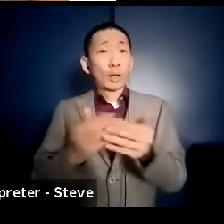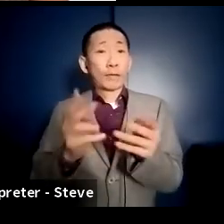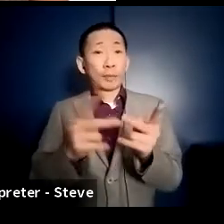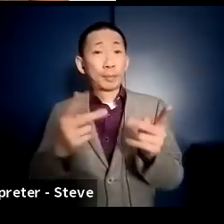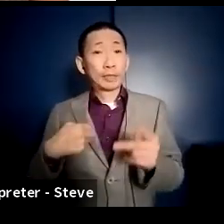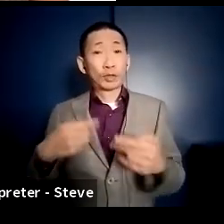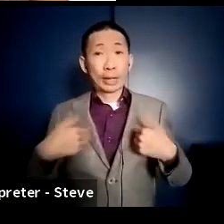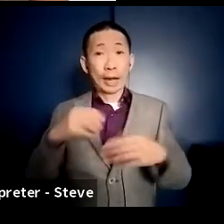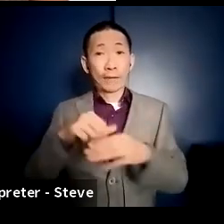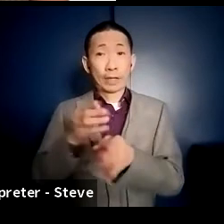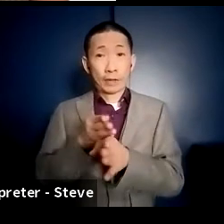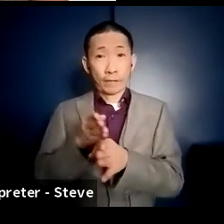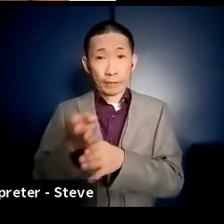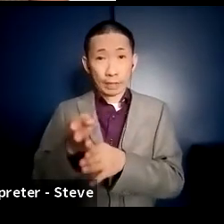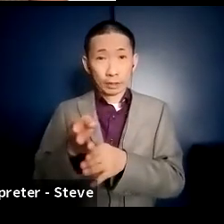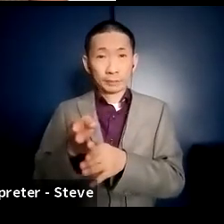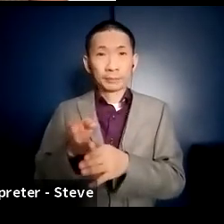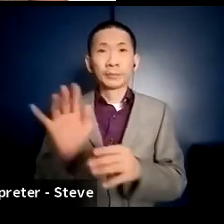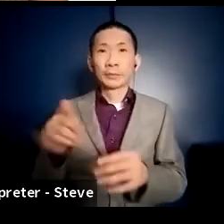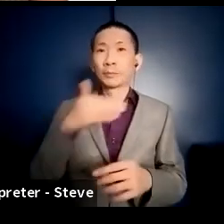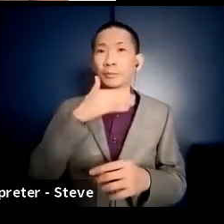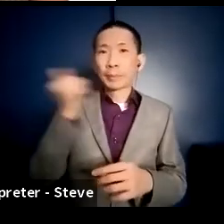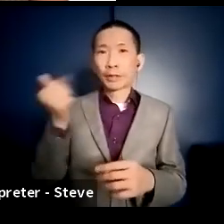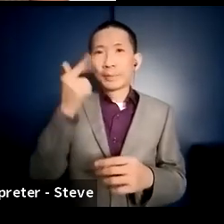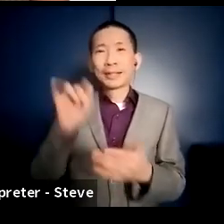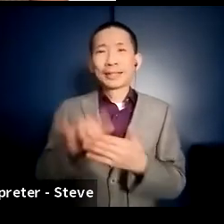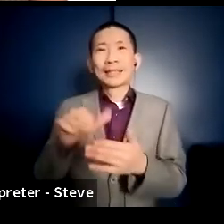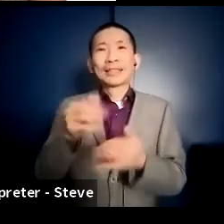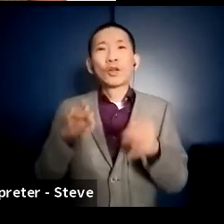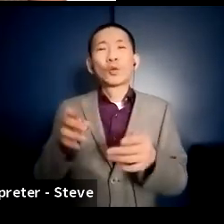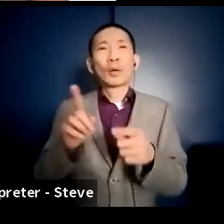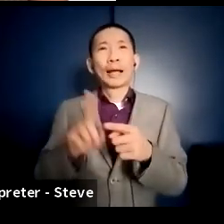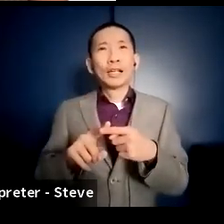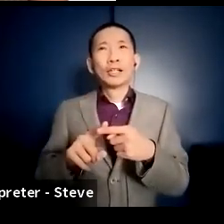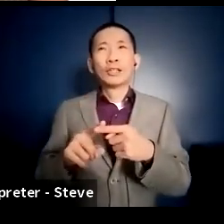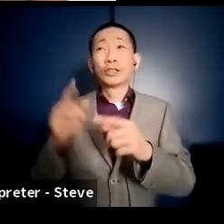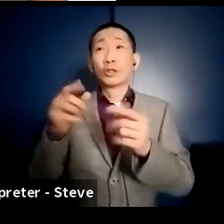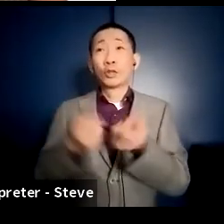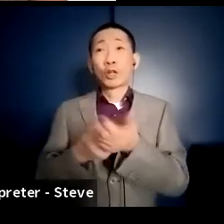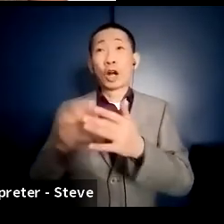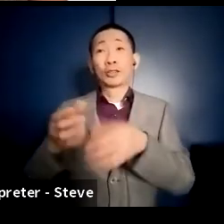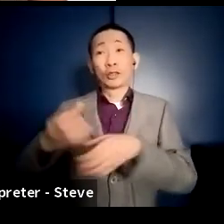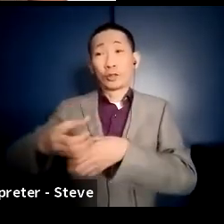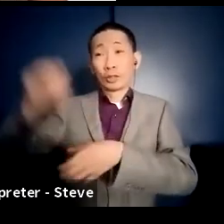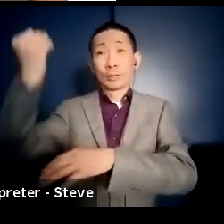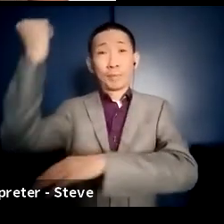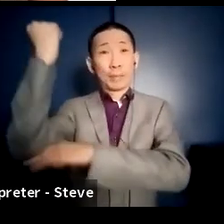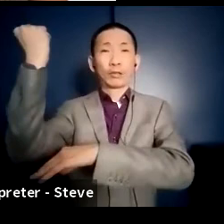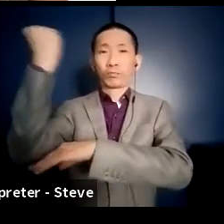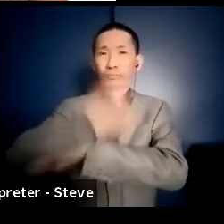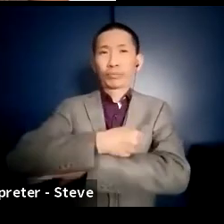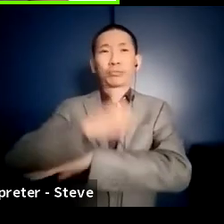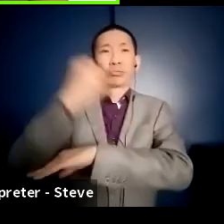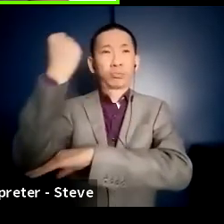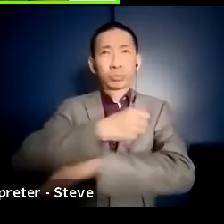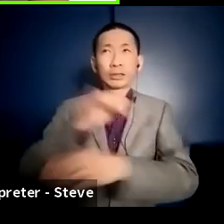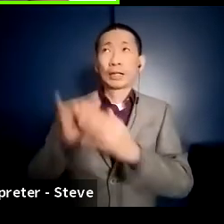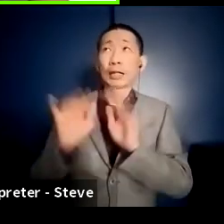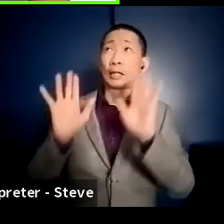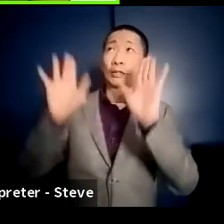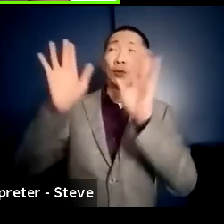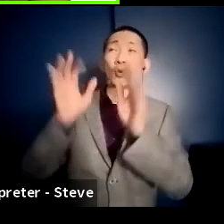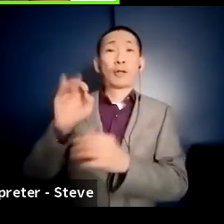throughout the field, the better, because that's another way to knock at those pillars that are holding up the fossil fuel industry. Yeah, I think